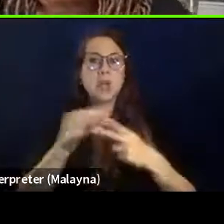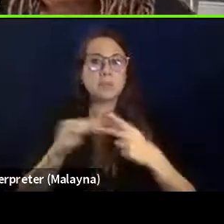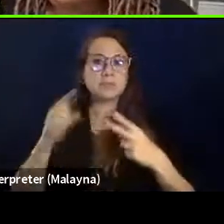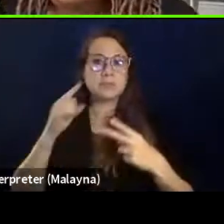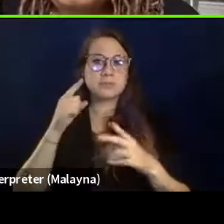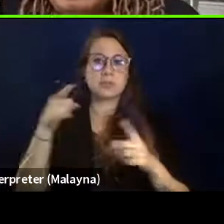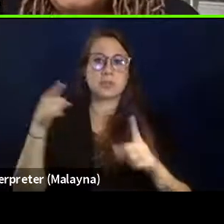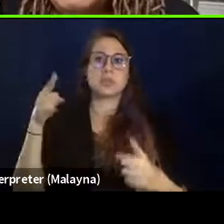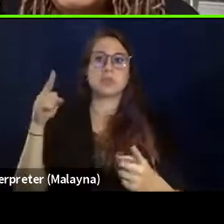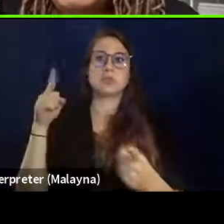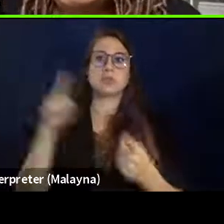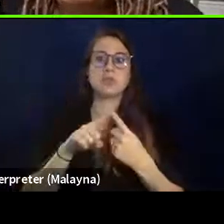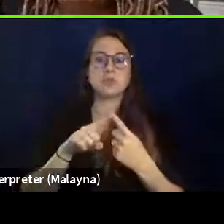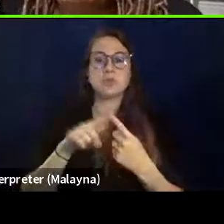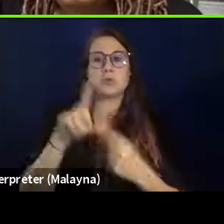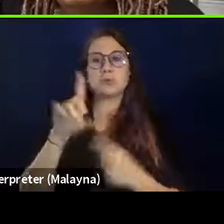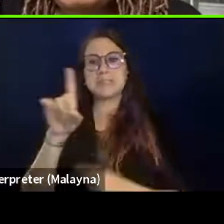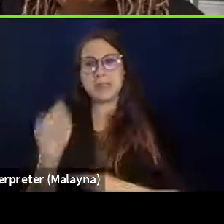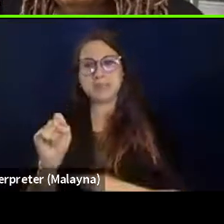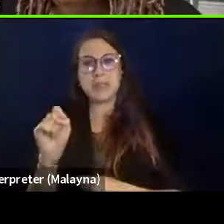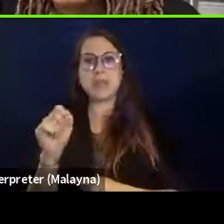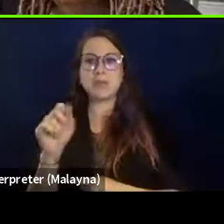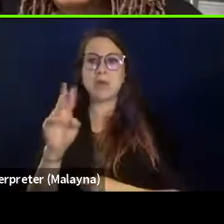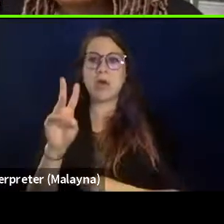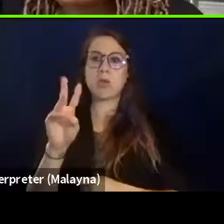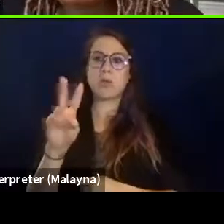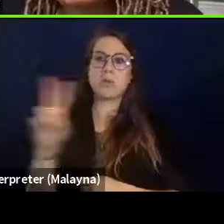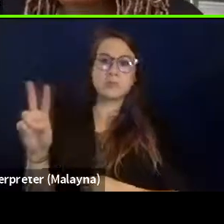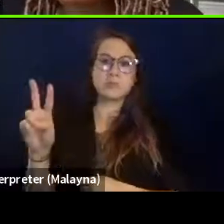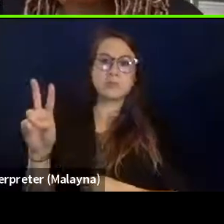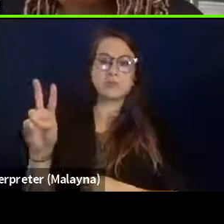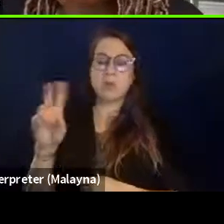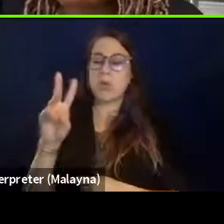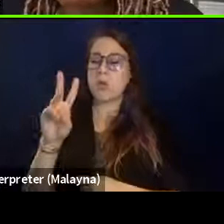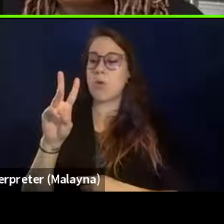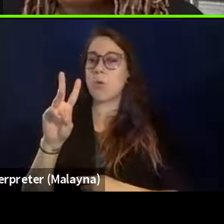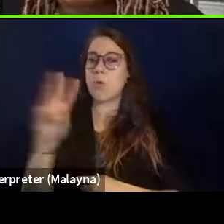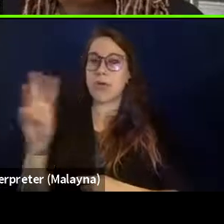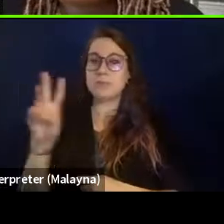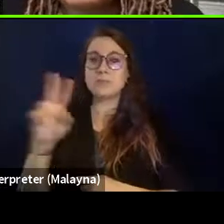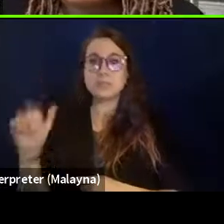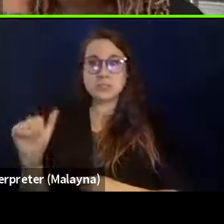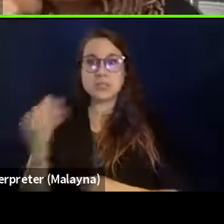hot and we hear you. So I appreciate that suggestion from